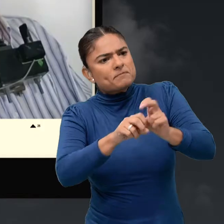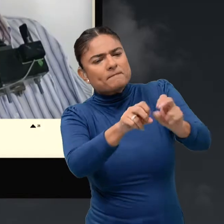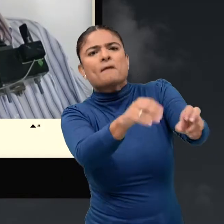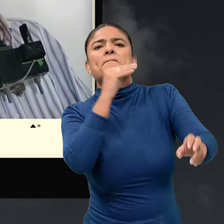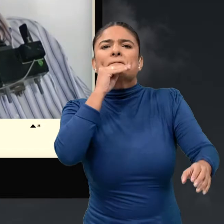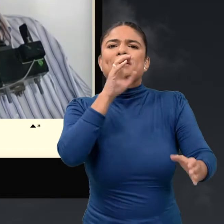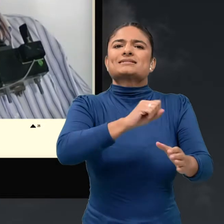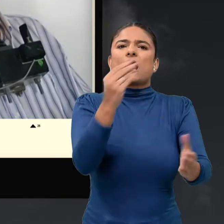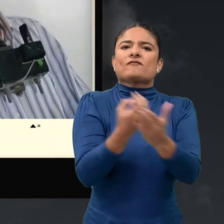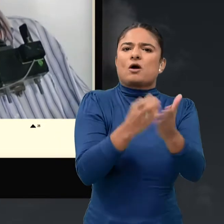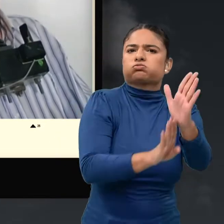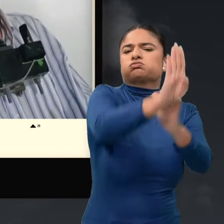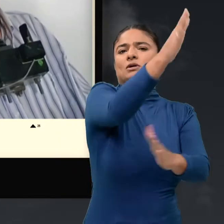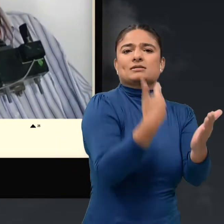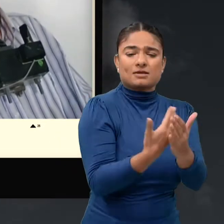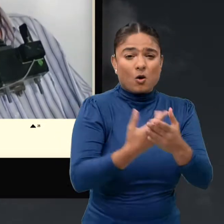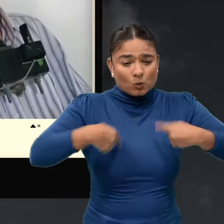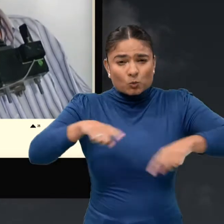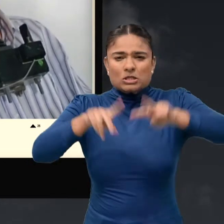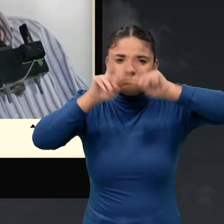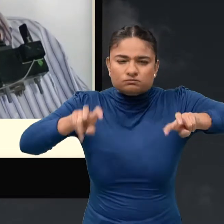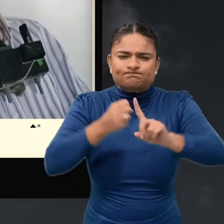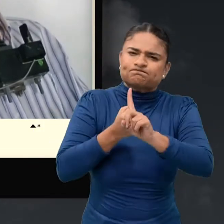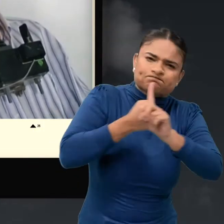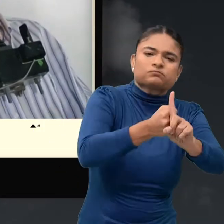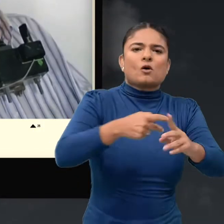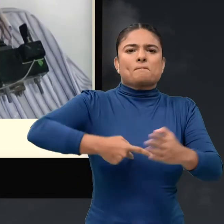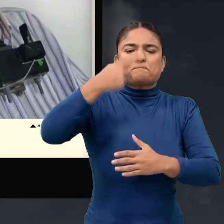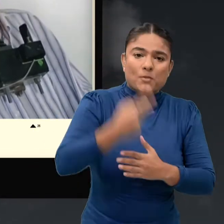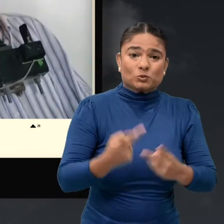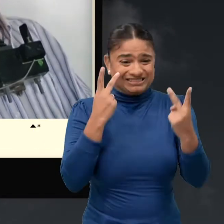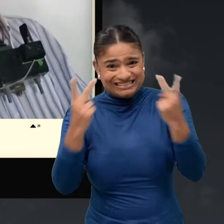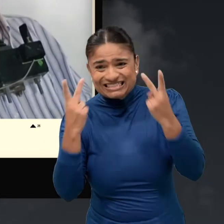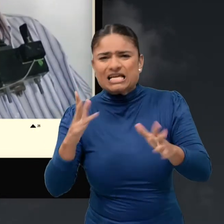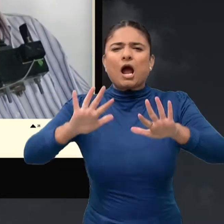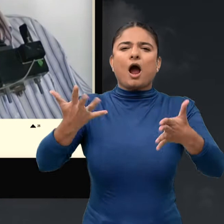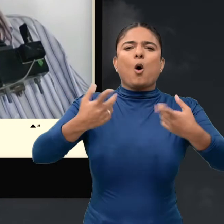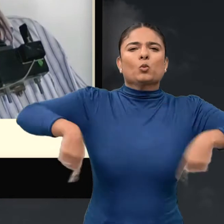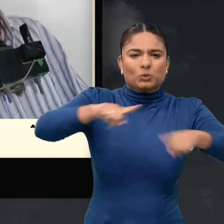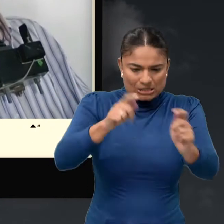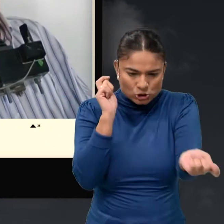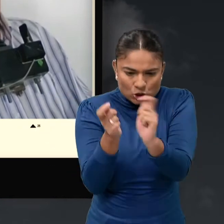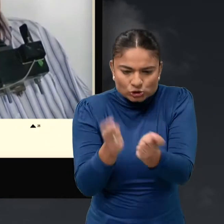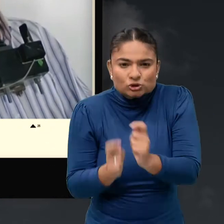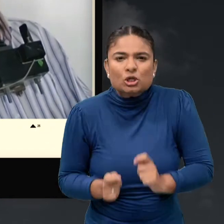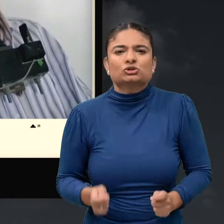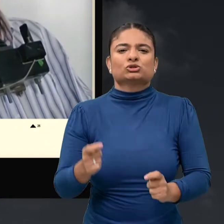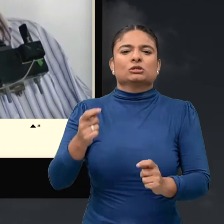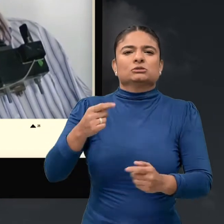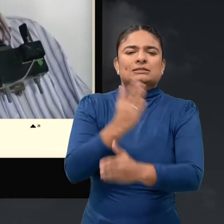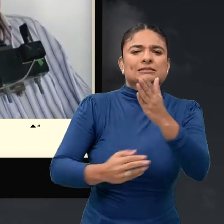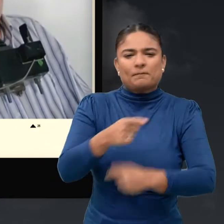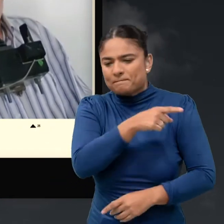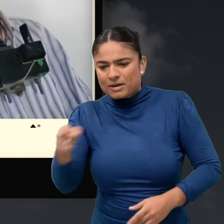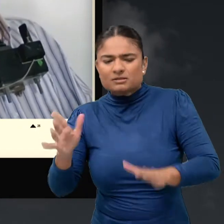sense. And we need research-driven projects across. We need to teach our future professionals about